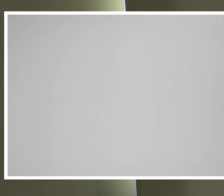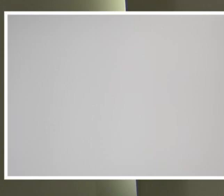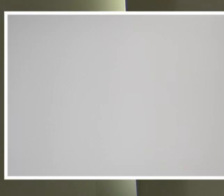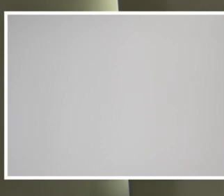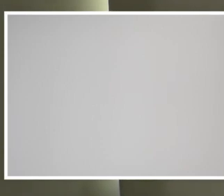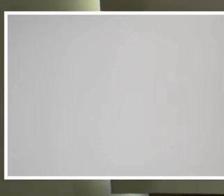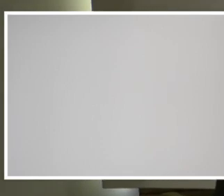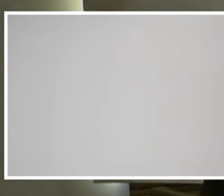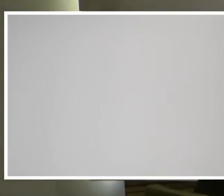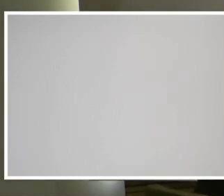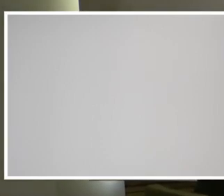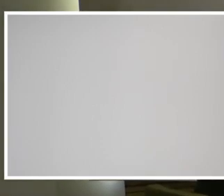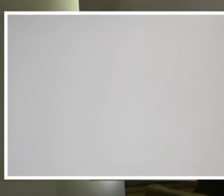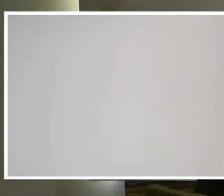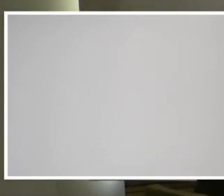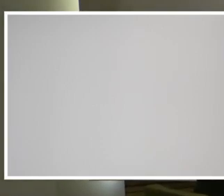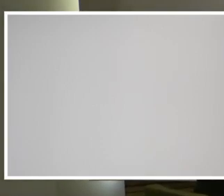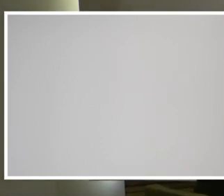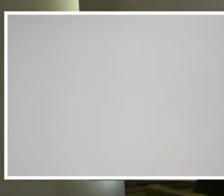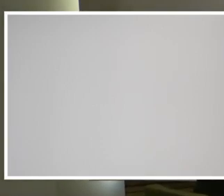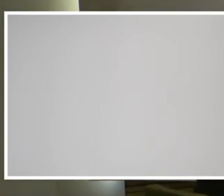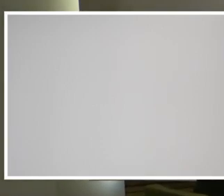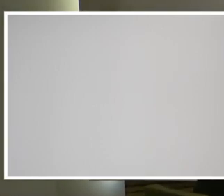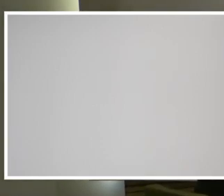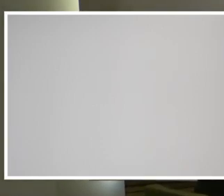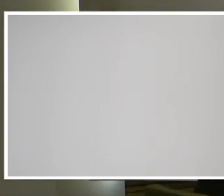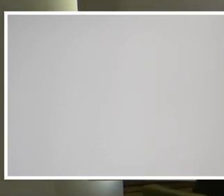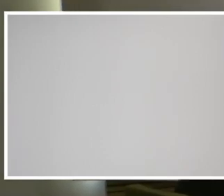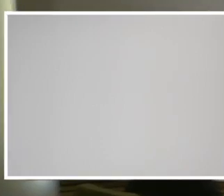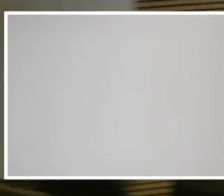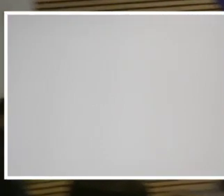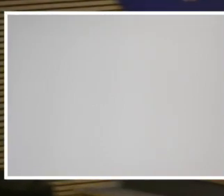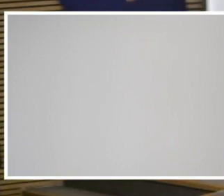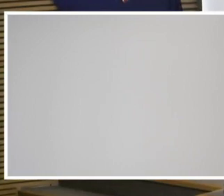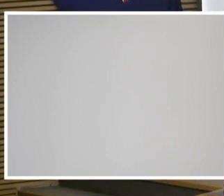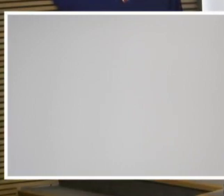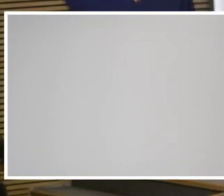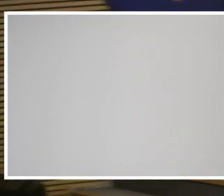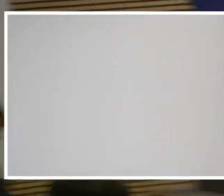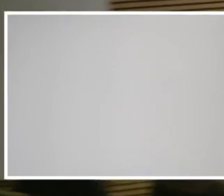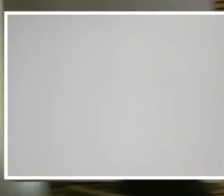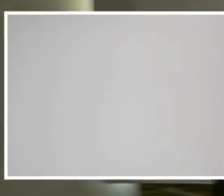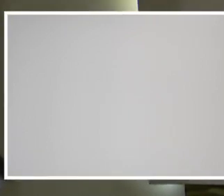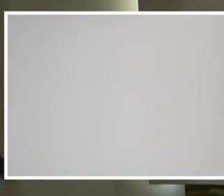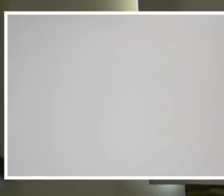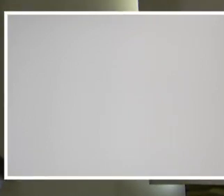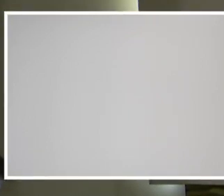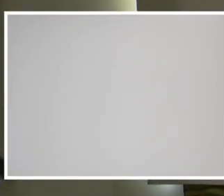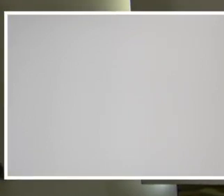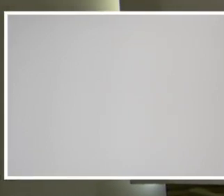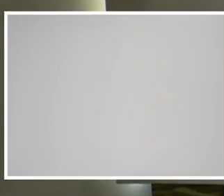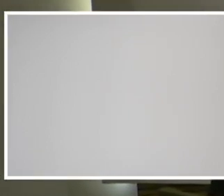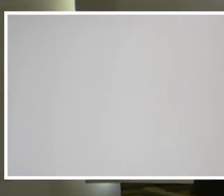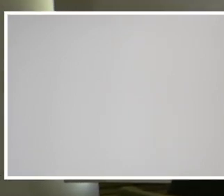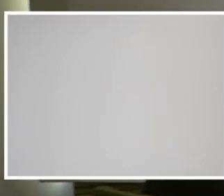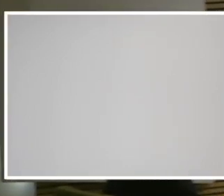tweet, he called for joint prayer for all those persons who suffer due to an unjust sentence because someone had it in for